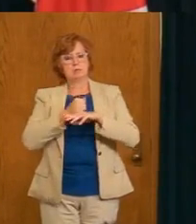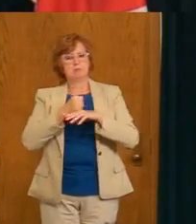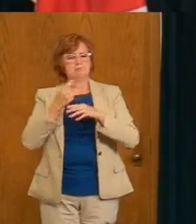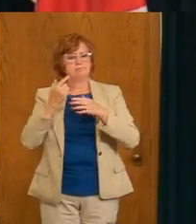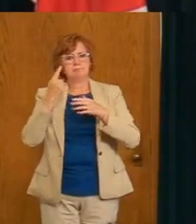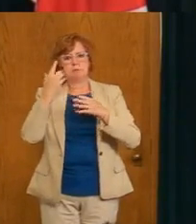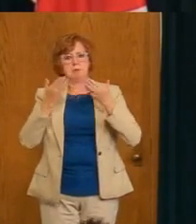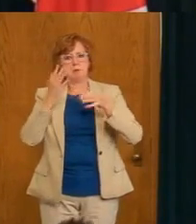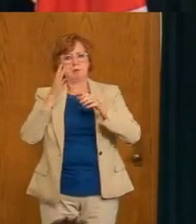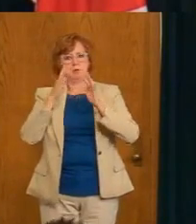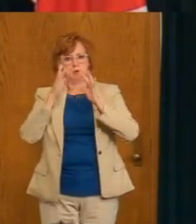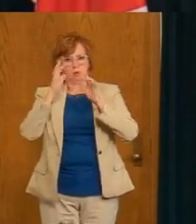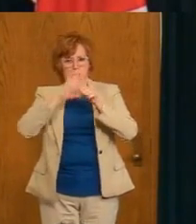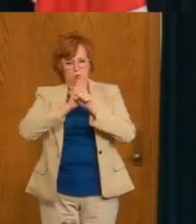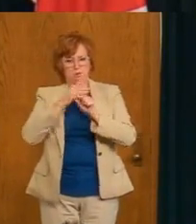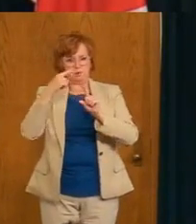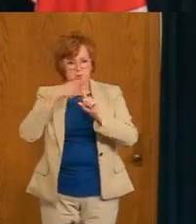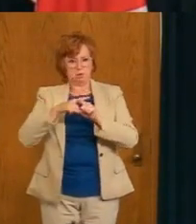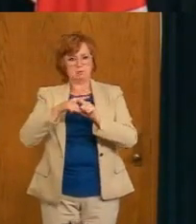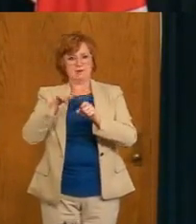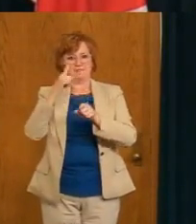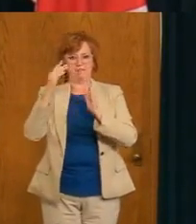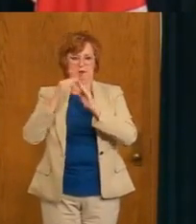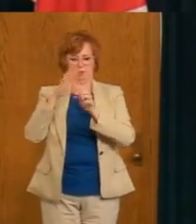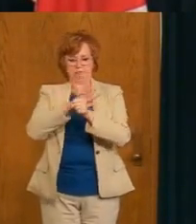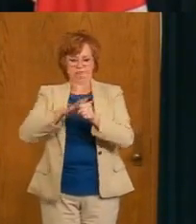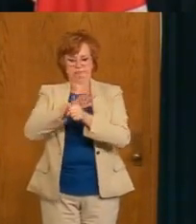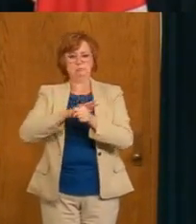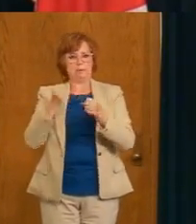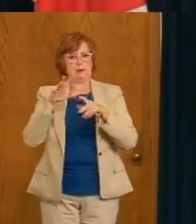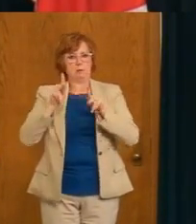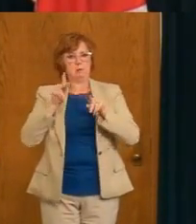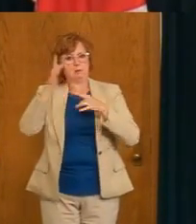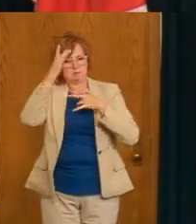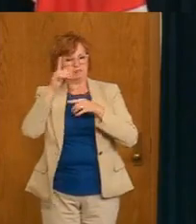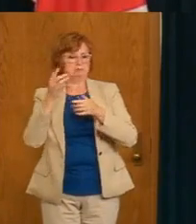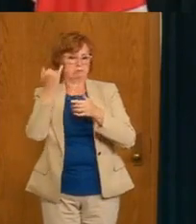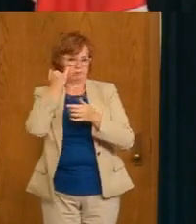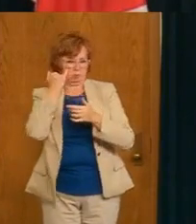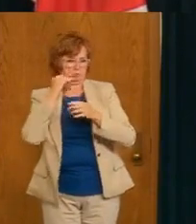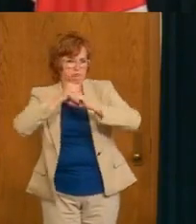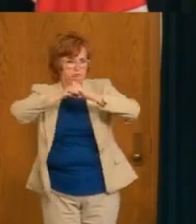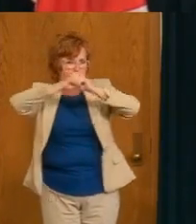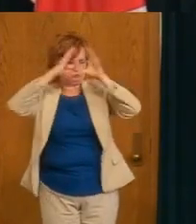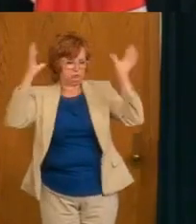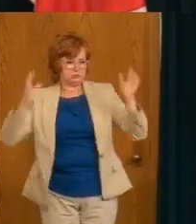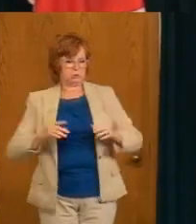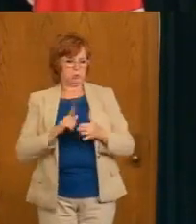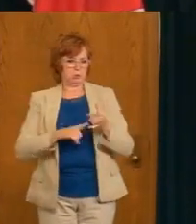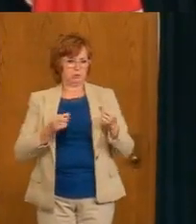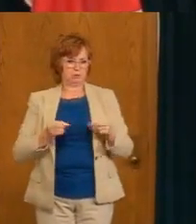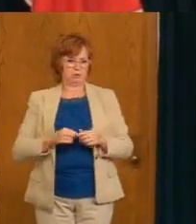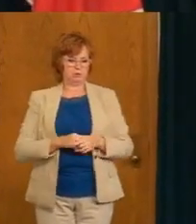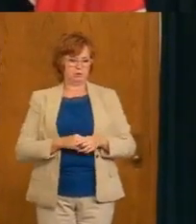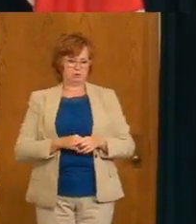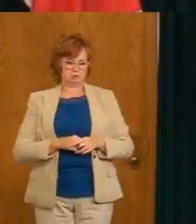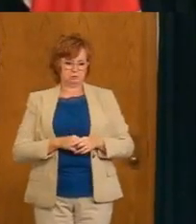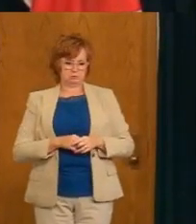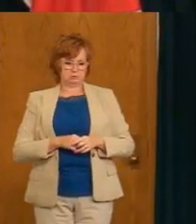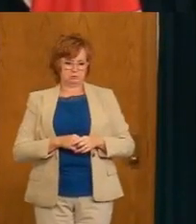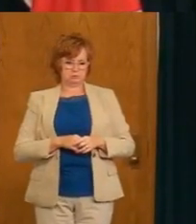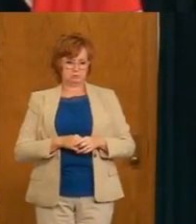reasons or work related. That it'll have to be managed on a case by case basis, which we already do for other vaccine preventable